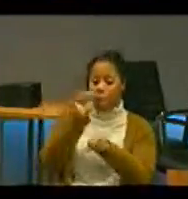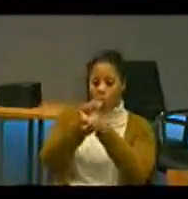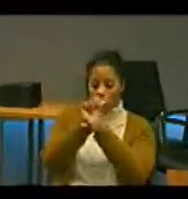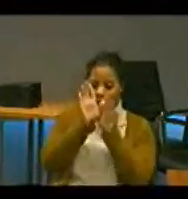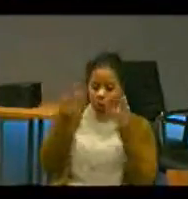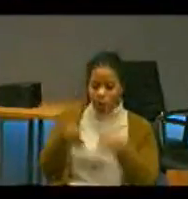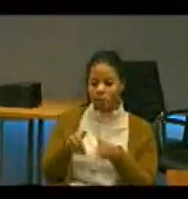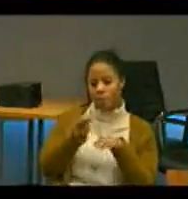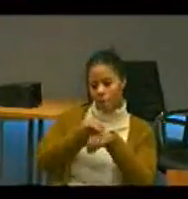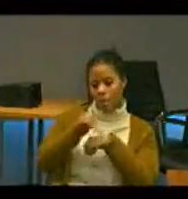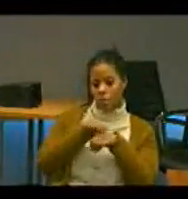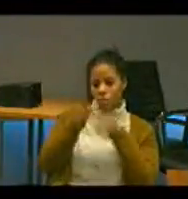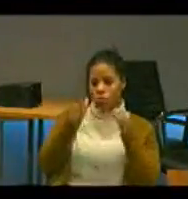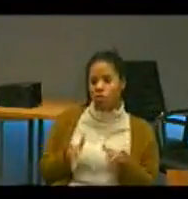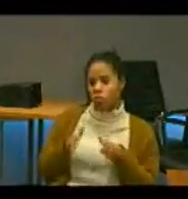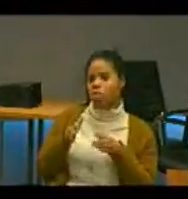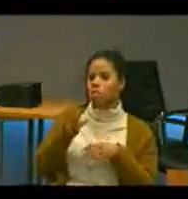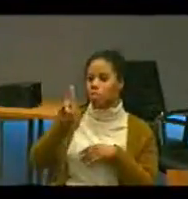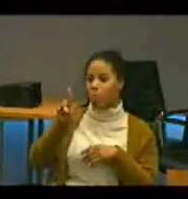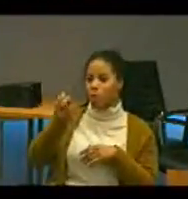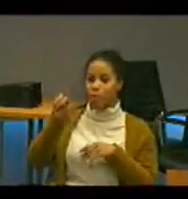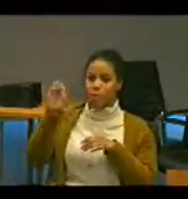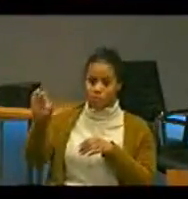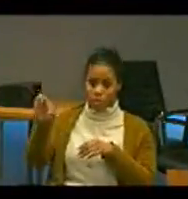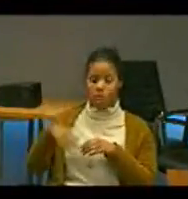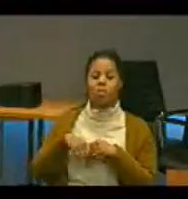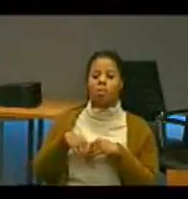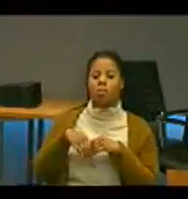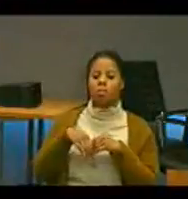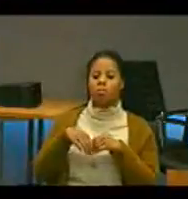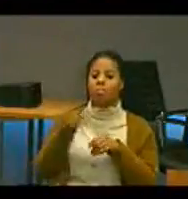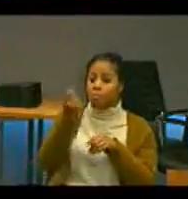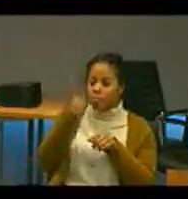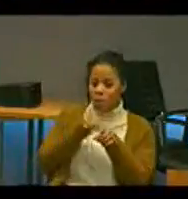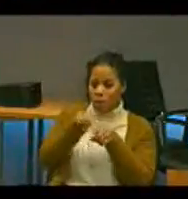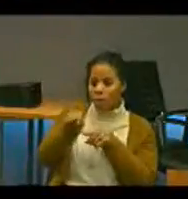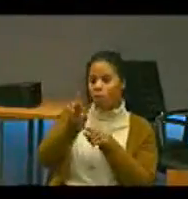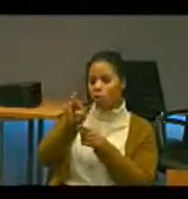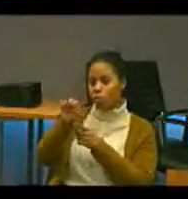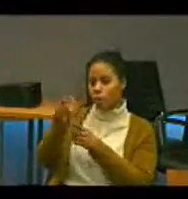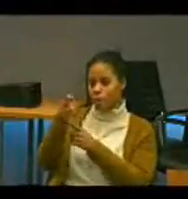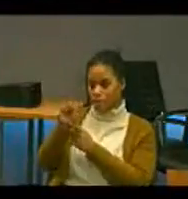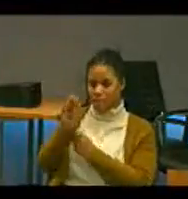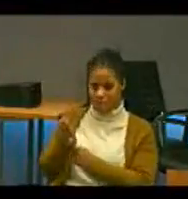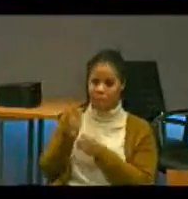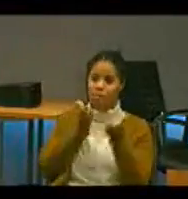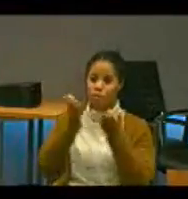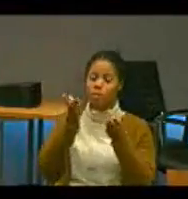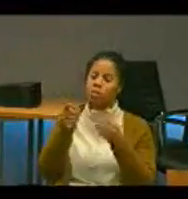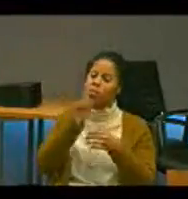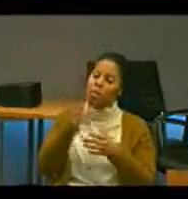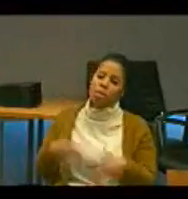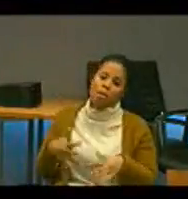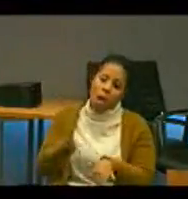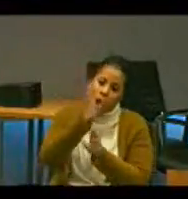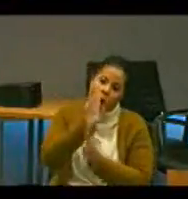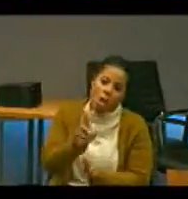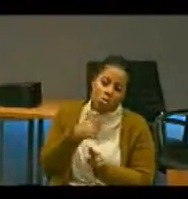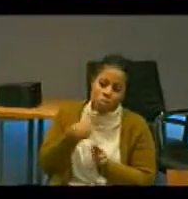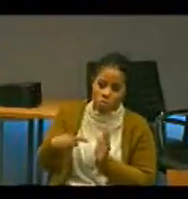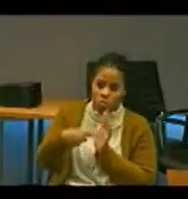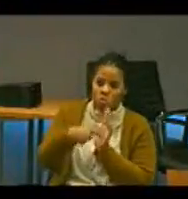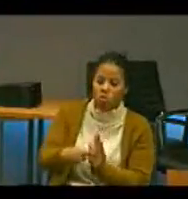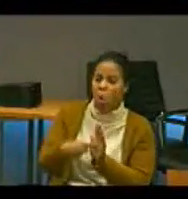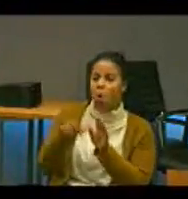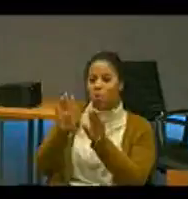U.S. Department of Education, including in the Office of Special Education and Rehabilitative Services. It is an honor to share with this body Child Trends' perspective